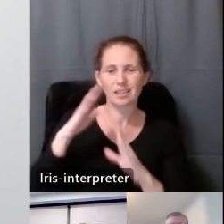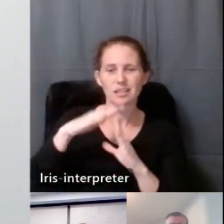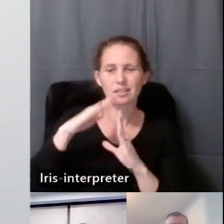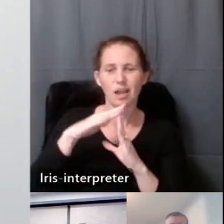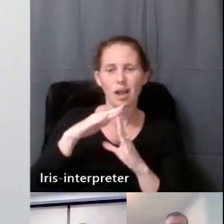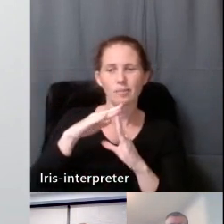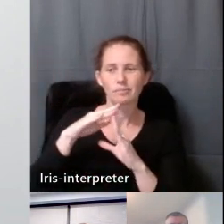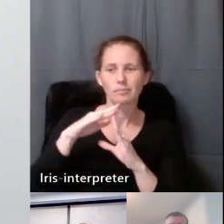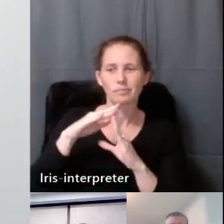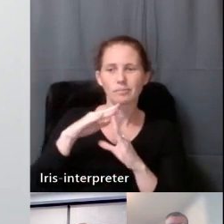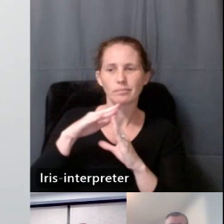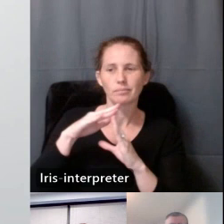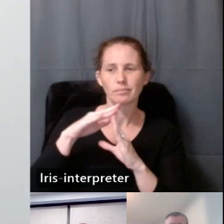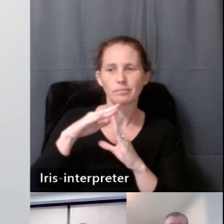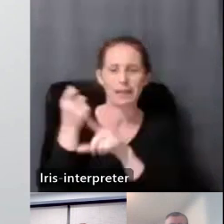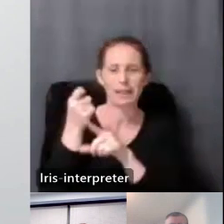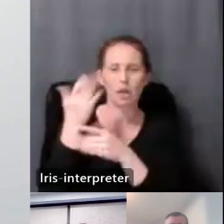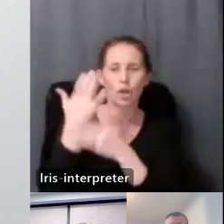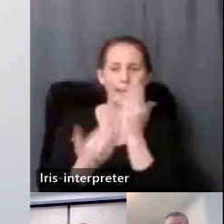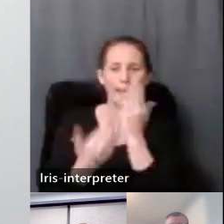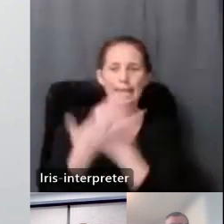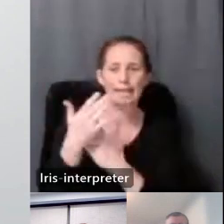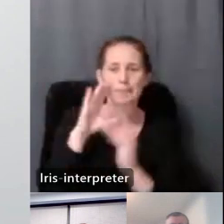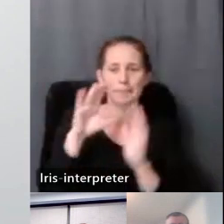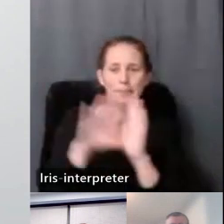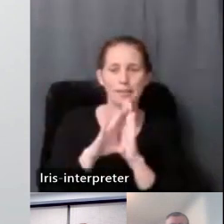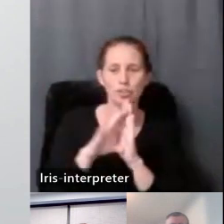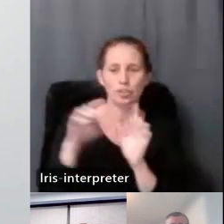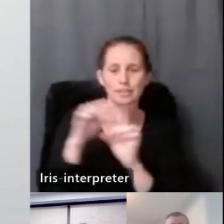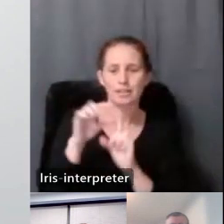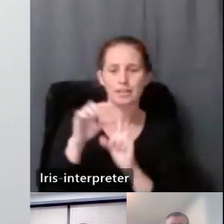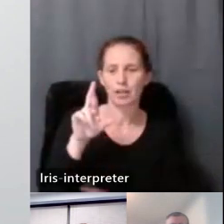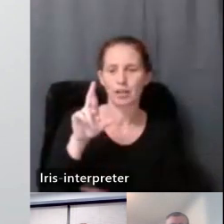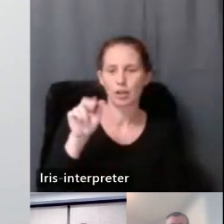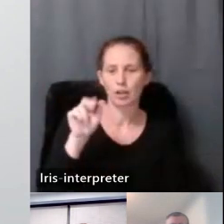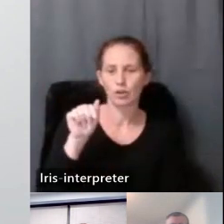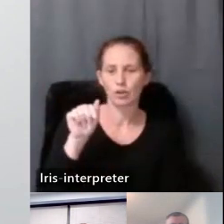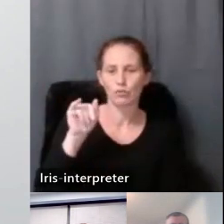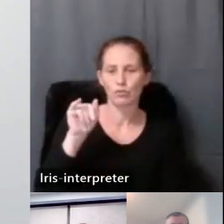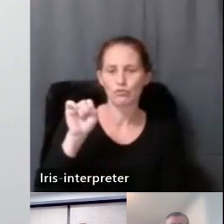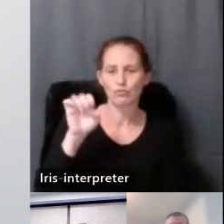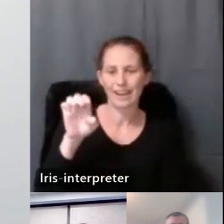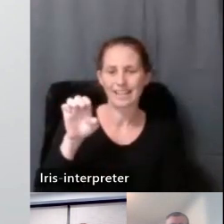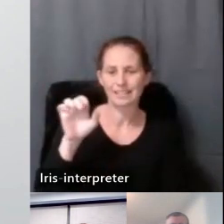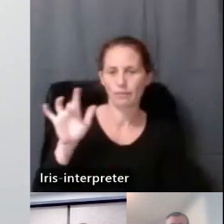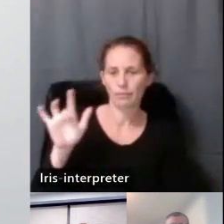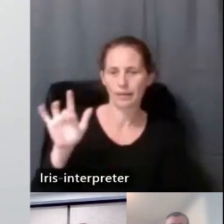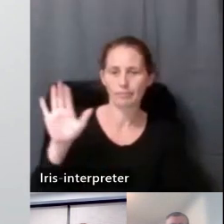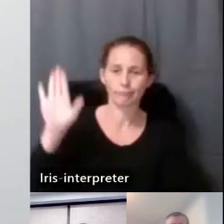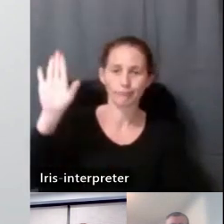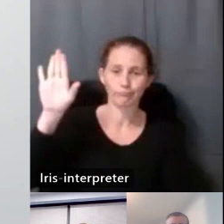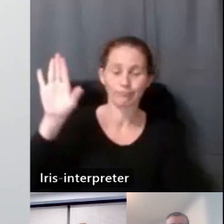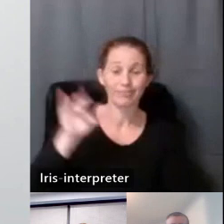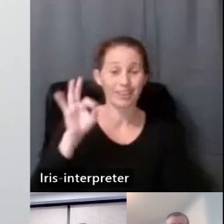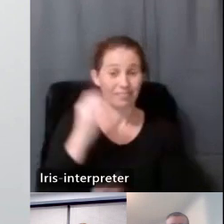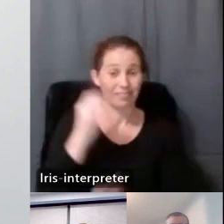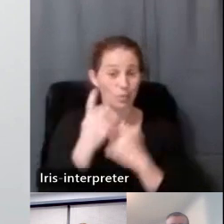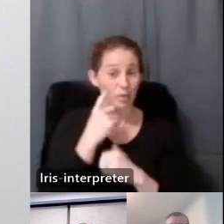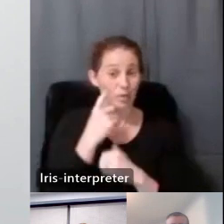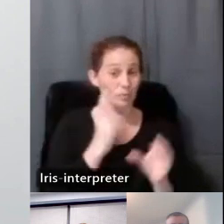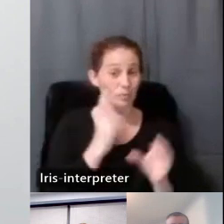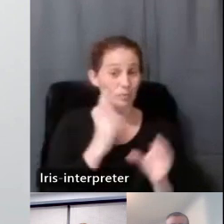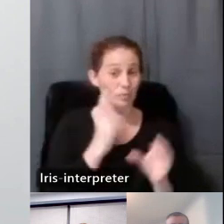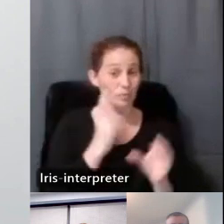your screen. It's the little hand icon with the word raise written underneath of it. And if anyone is just